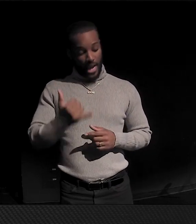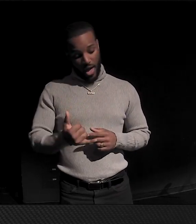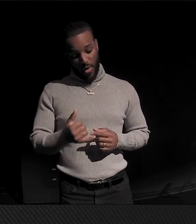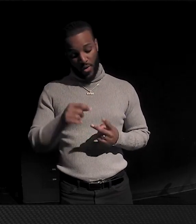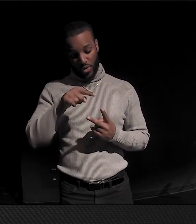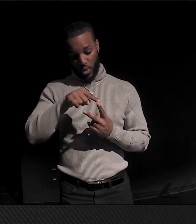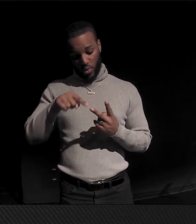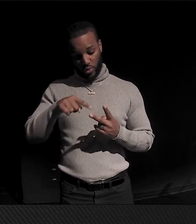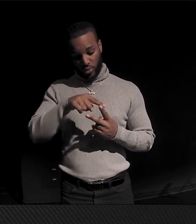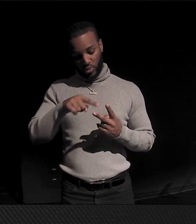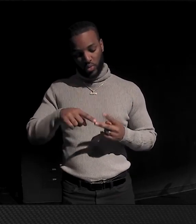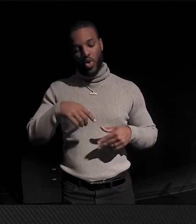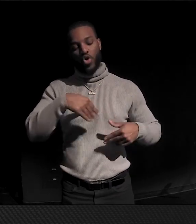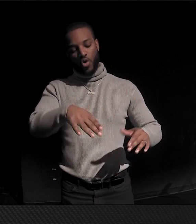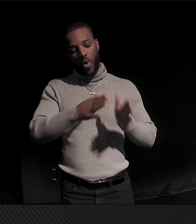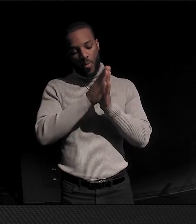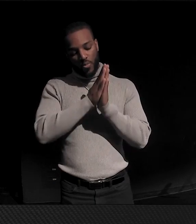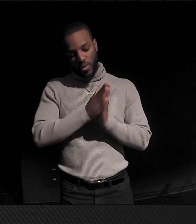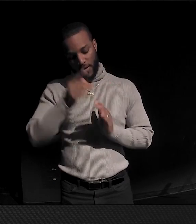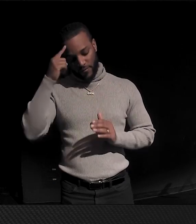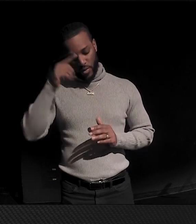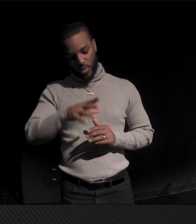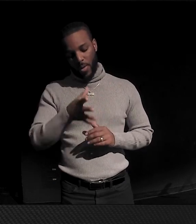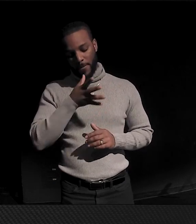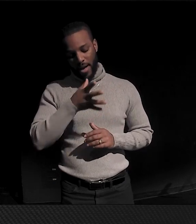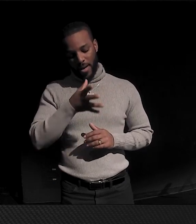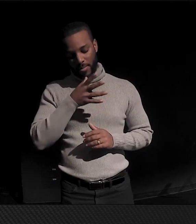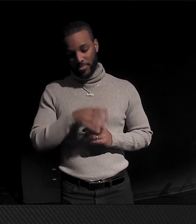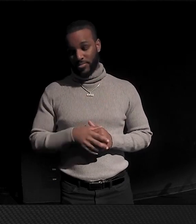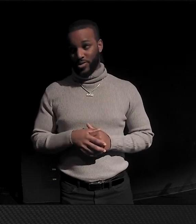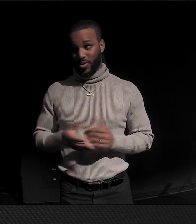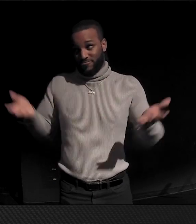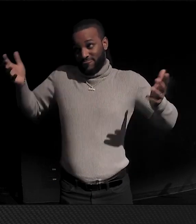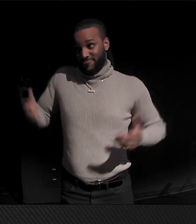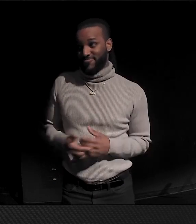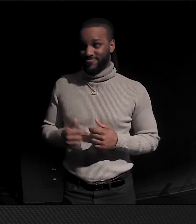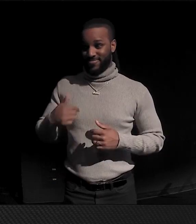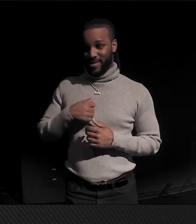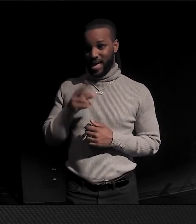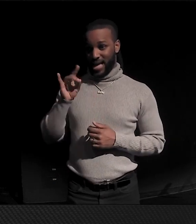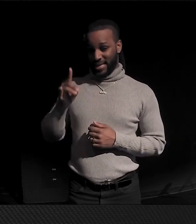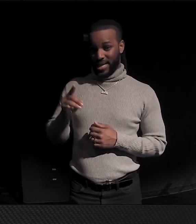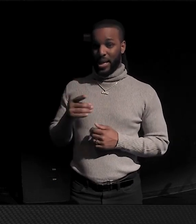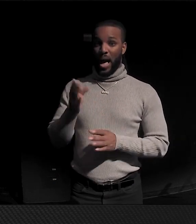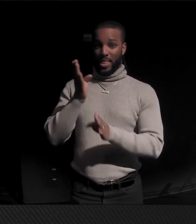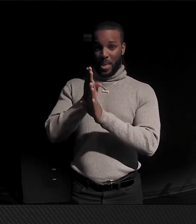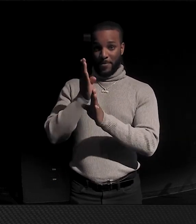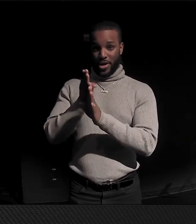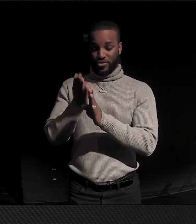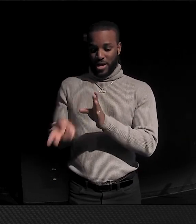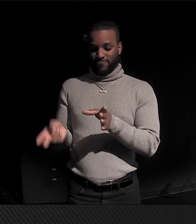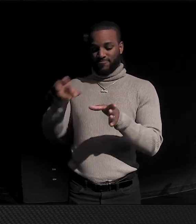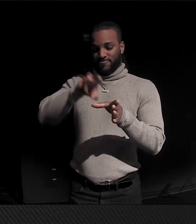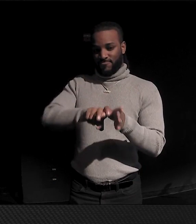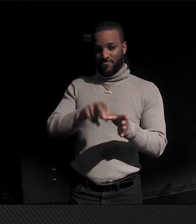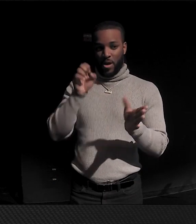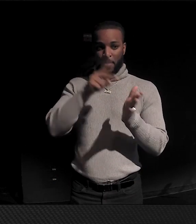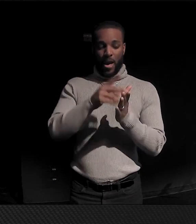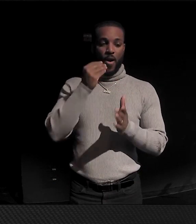two and go pray for your mom. So I did. The bus ride back home, those